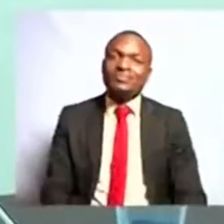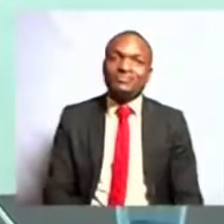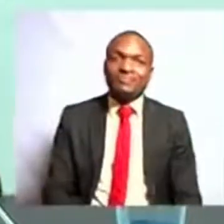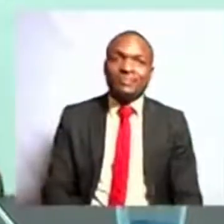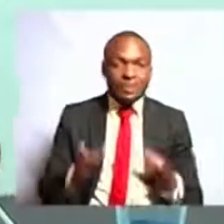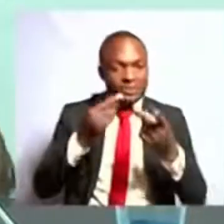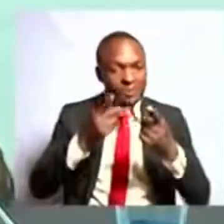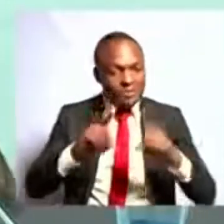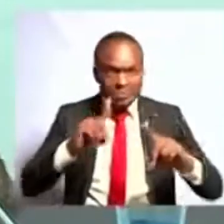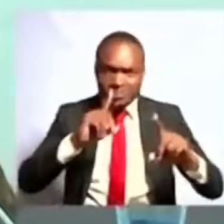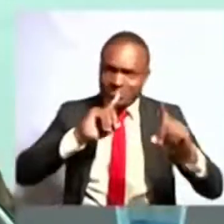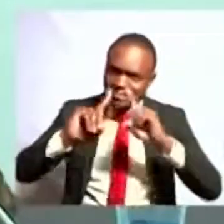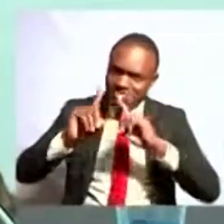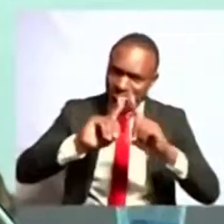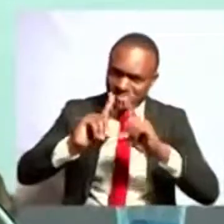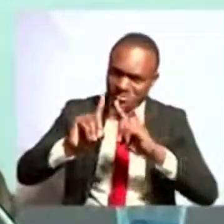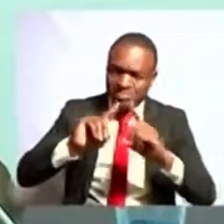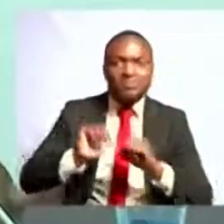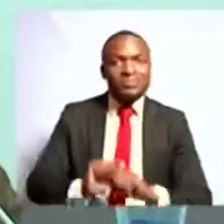When we talk about